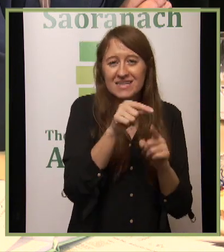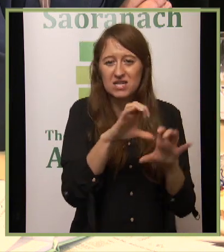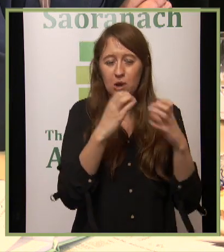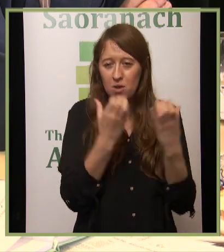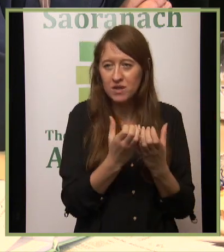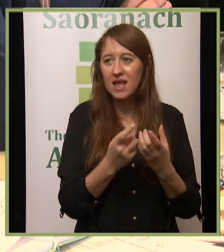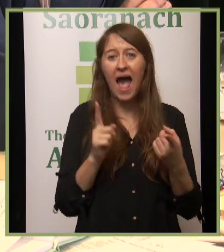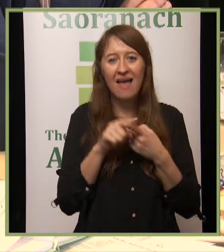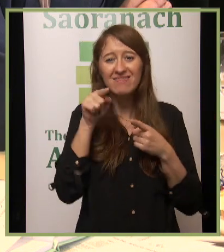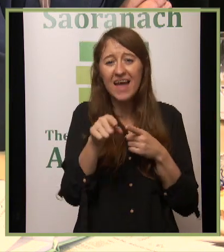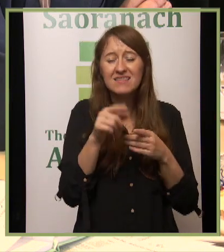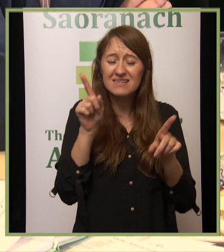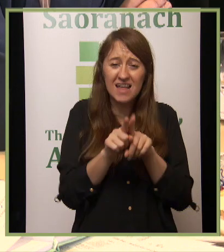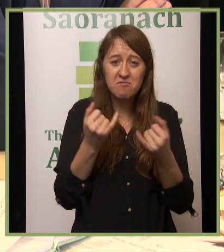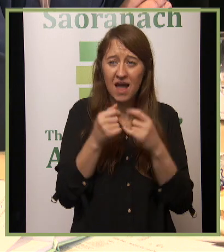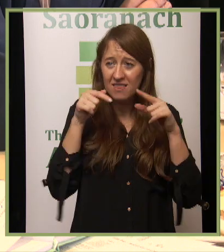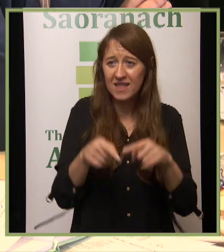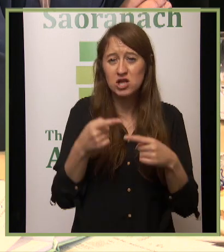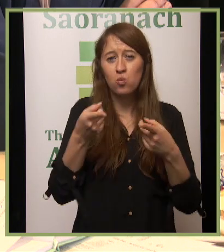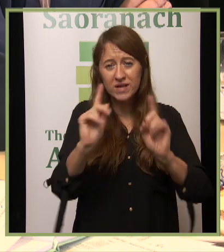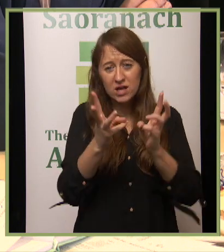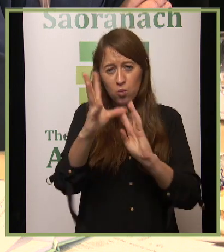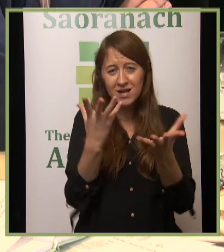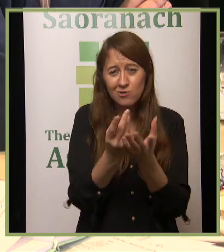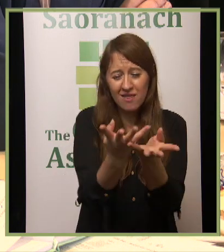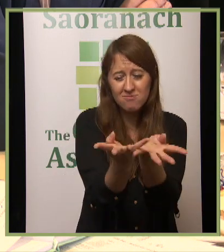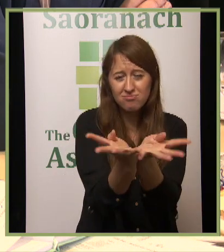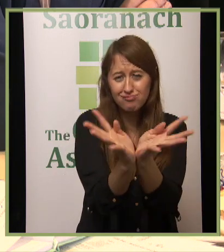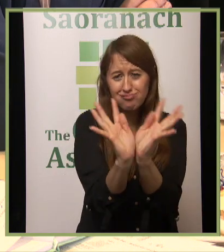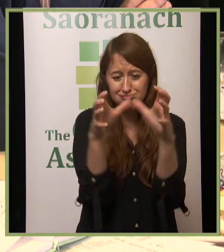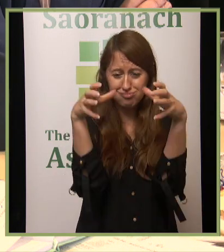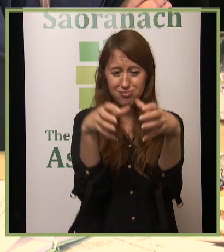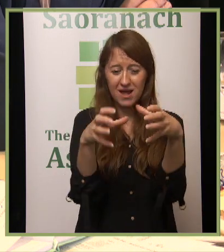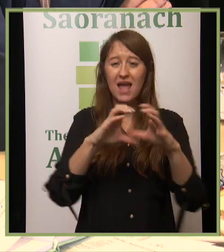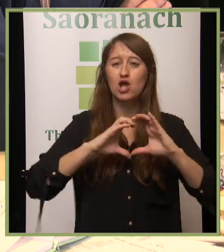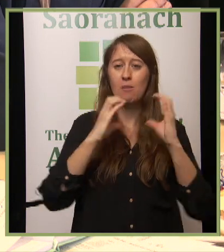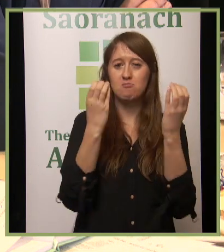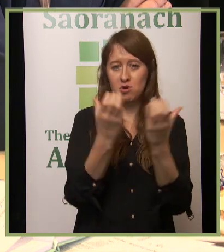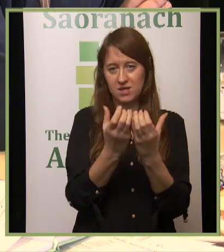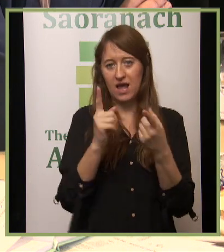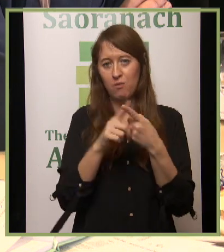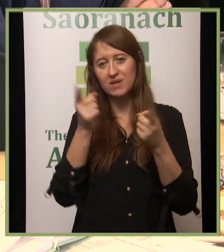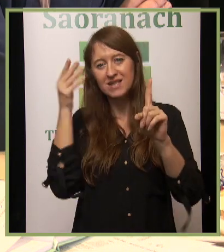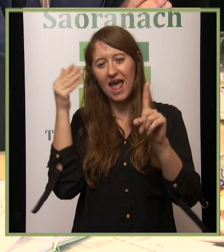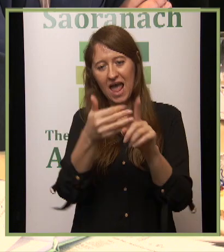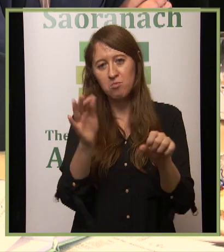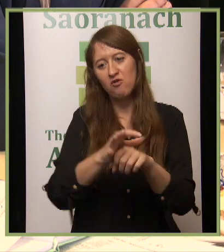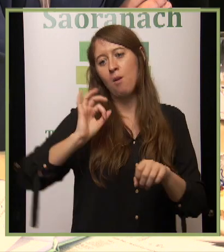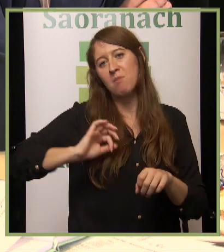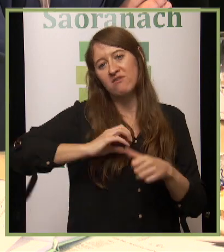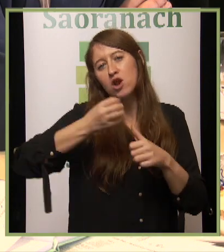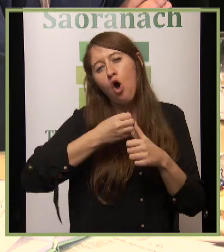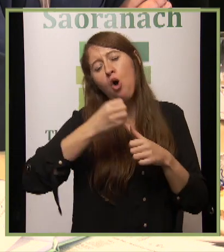up something and put so much time and energy into this for the benefit of the rest of the community that happens to be the country of Ireland, for your fellow